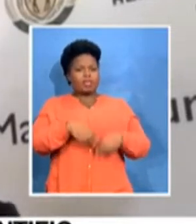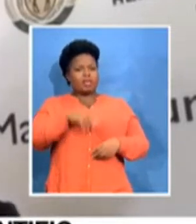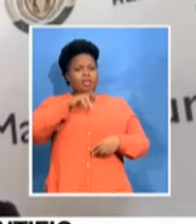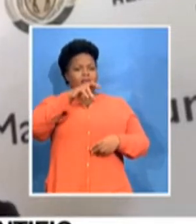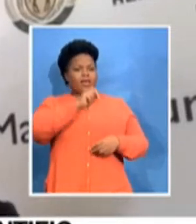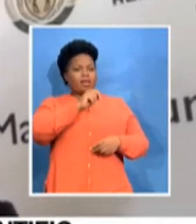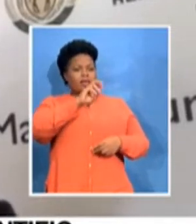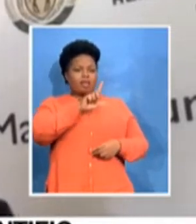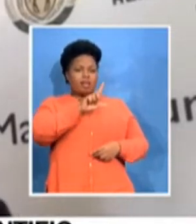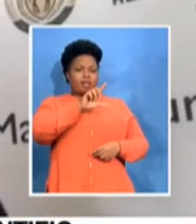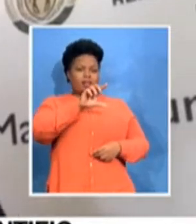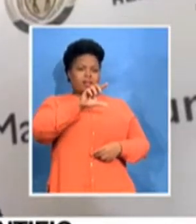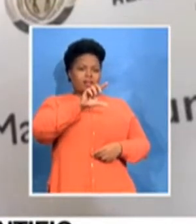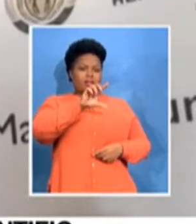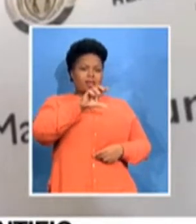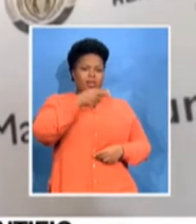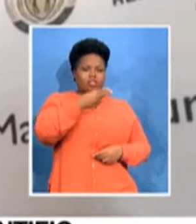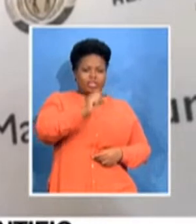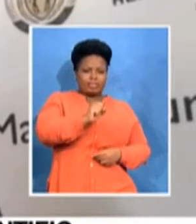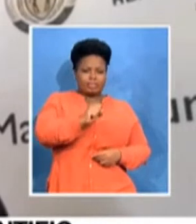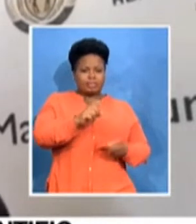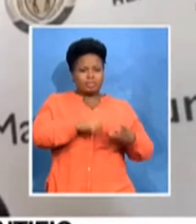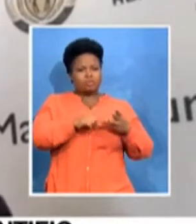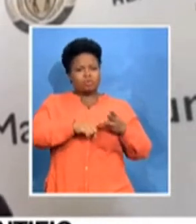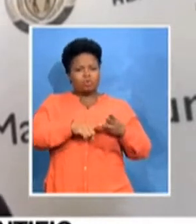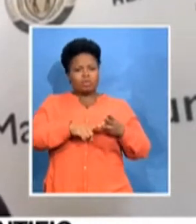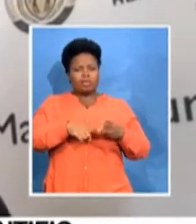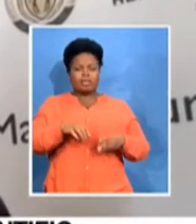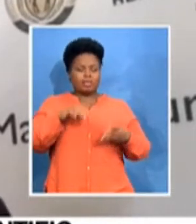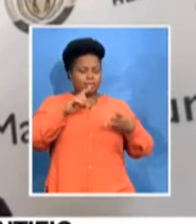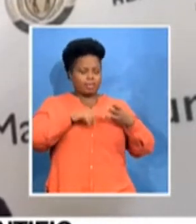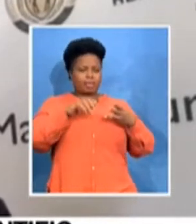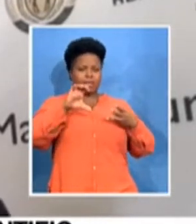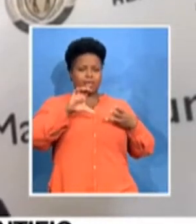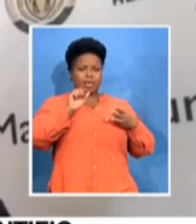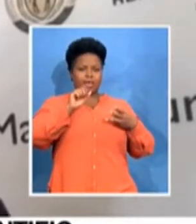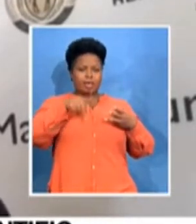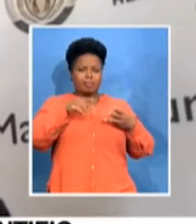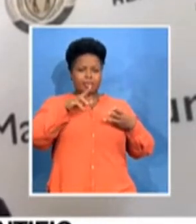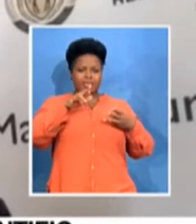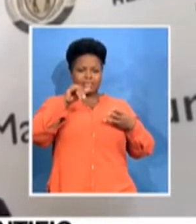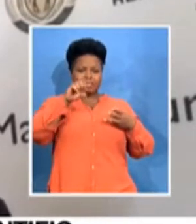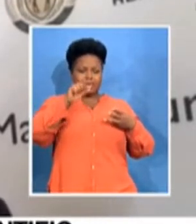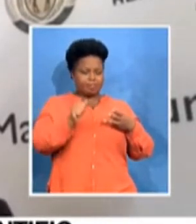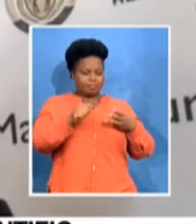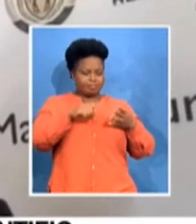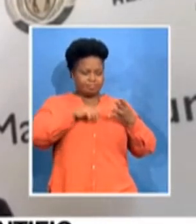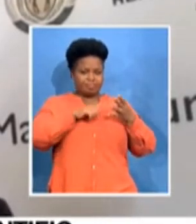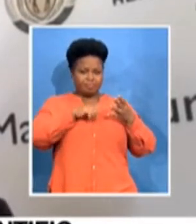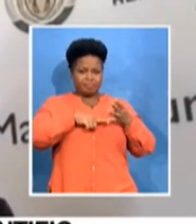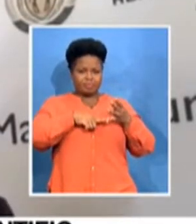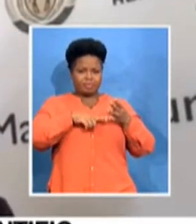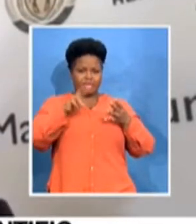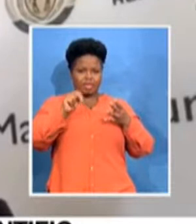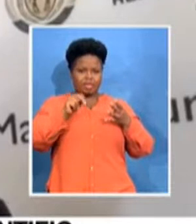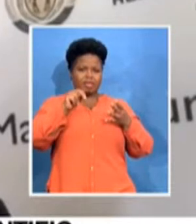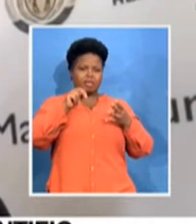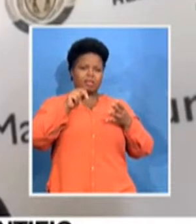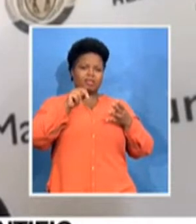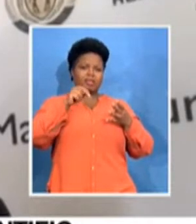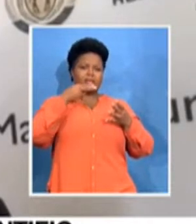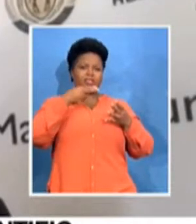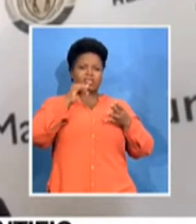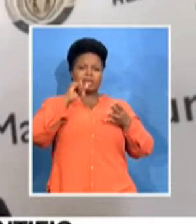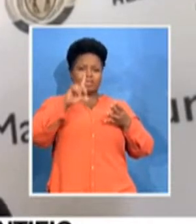and CAPRISA, as well as the National Institute for Communicable Diseases, have come out with